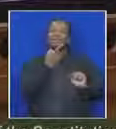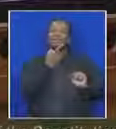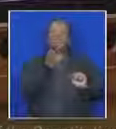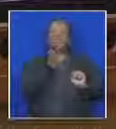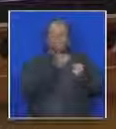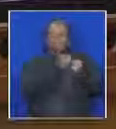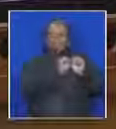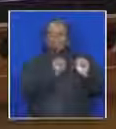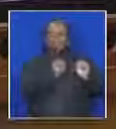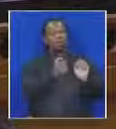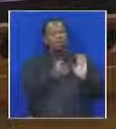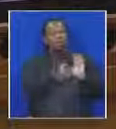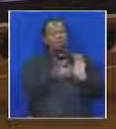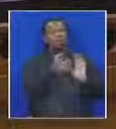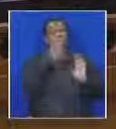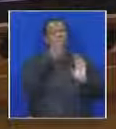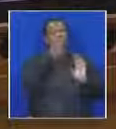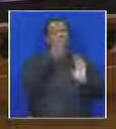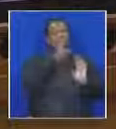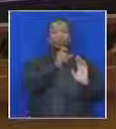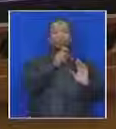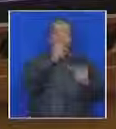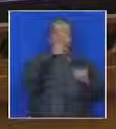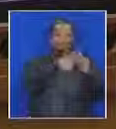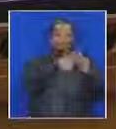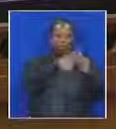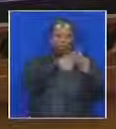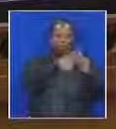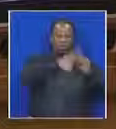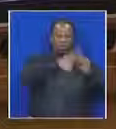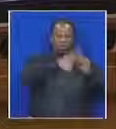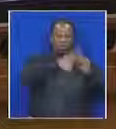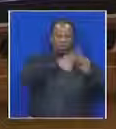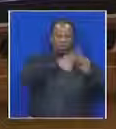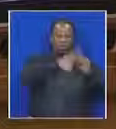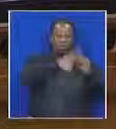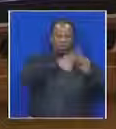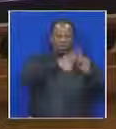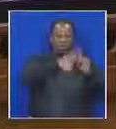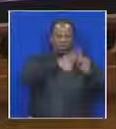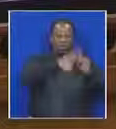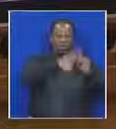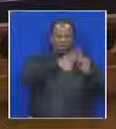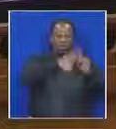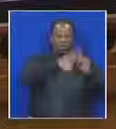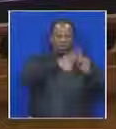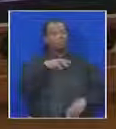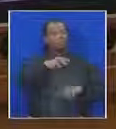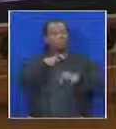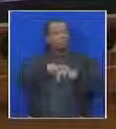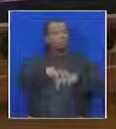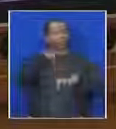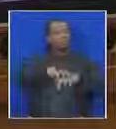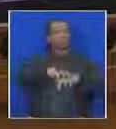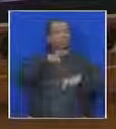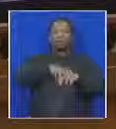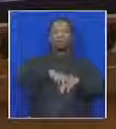through impeachment. Many South Africans, look at them, they are jumping from their chairs like